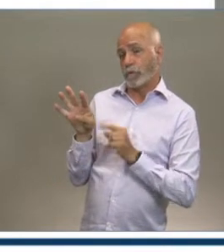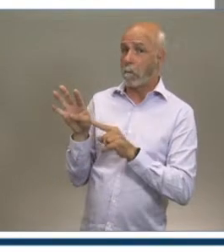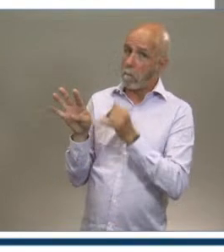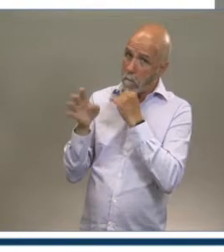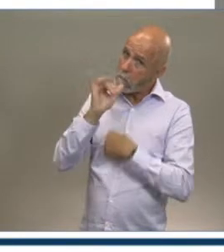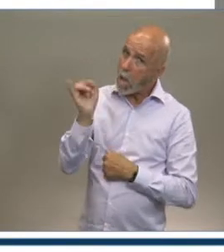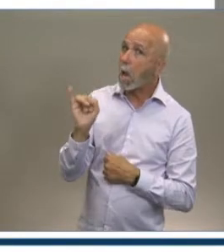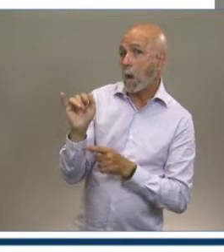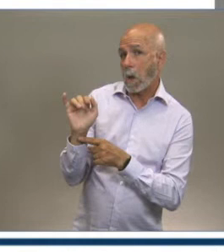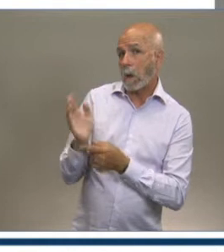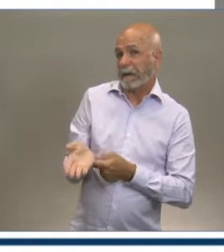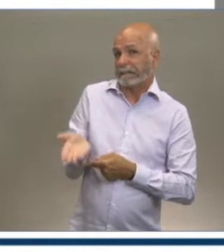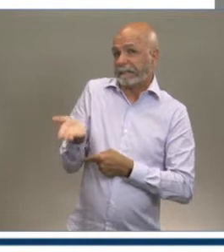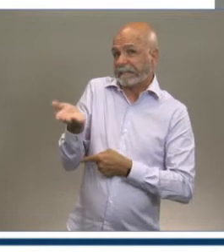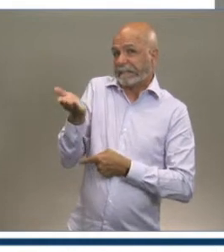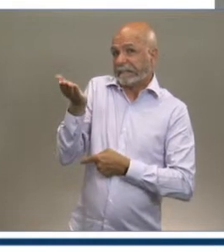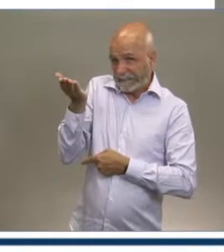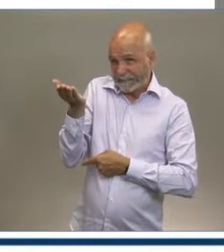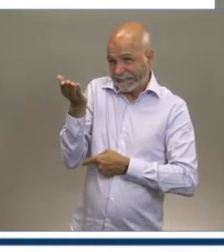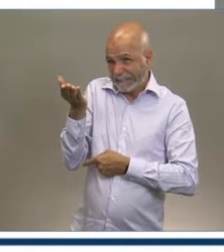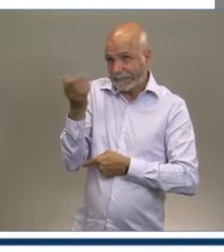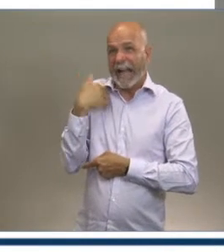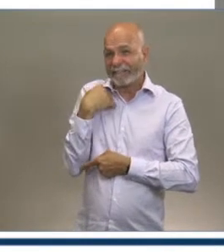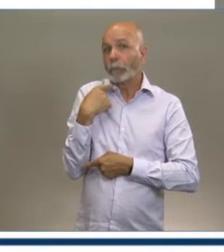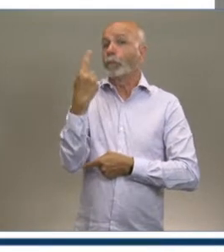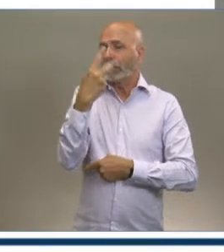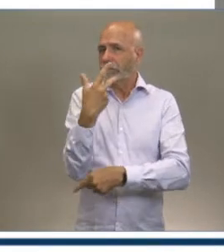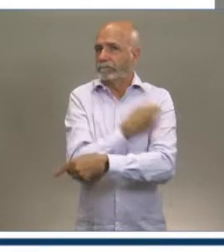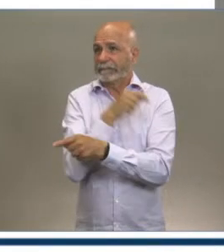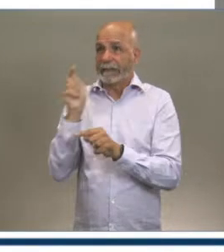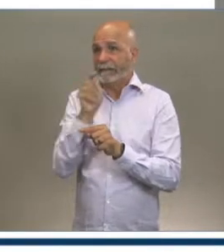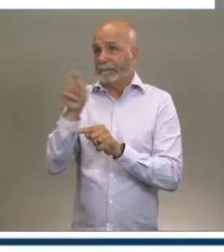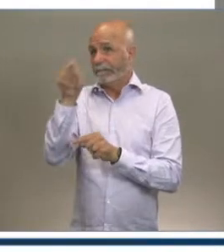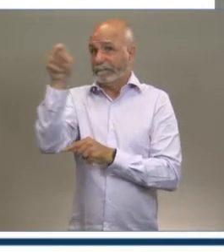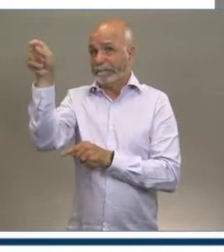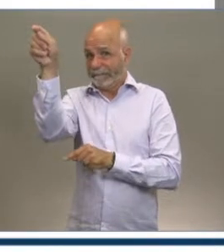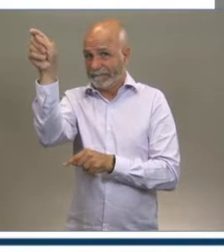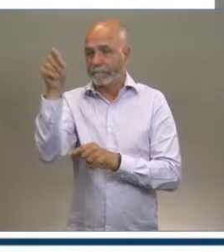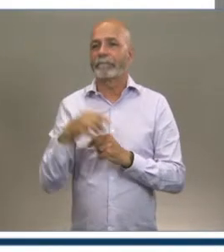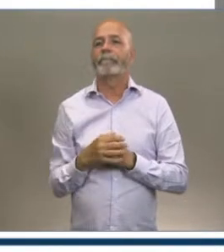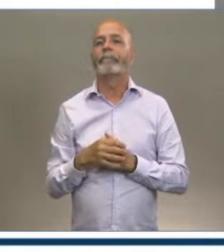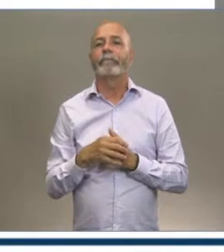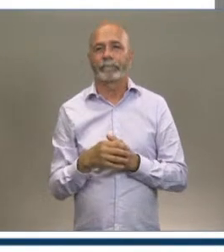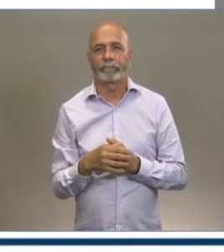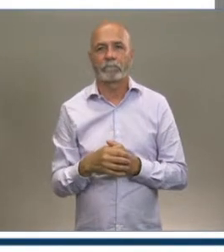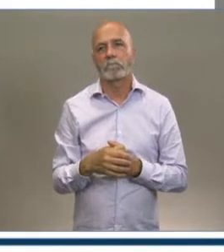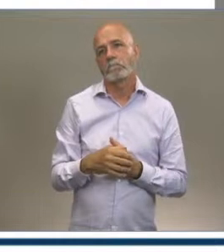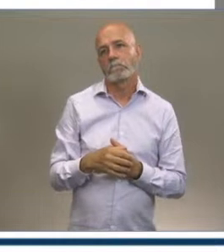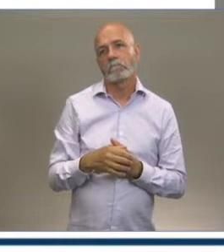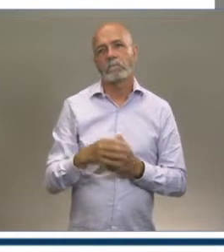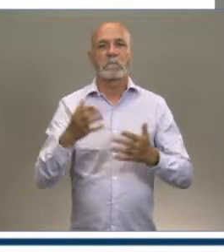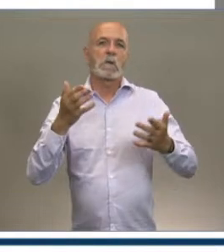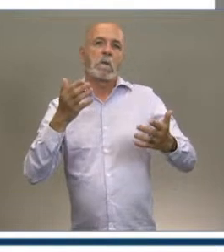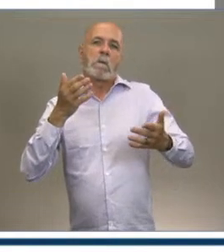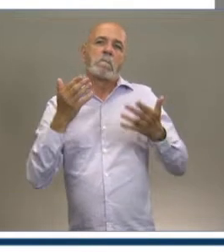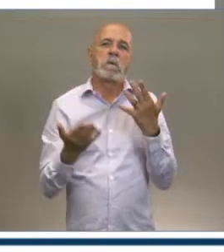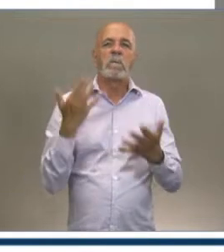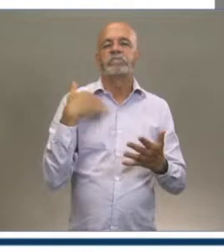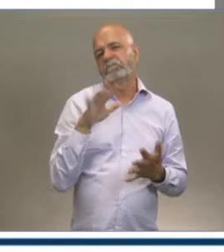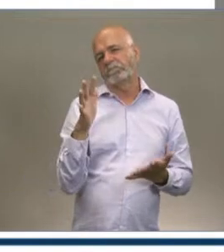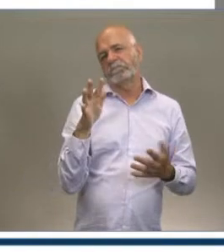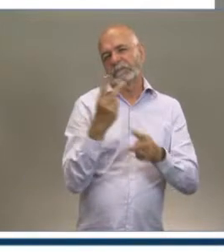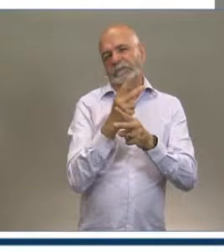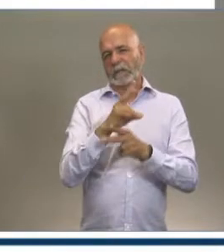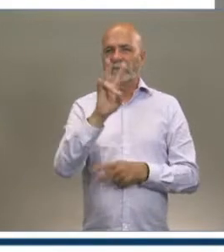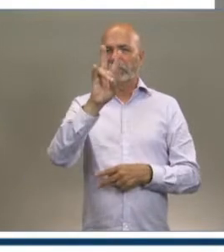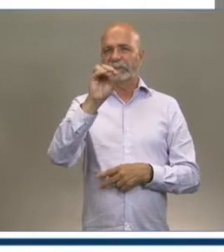entire population with at least 1 dose of vaccine. We will also have around 70% of Nova Scotians who are most vulnerable